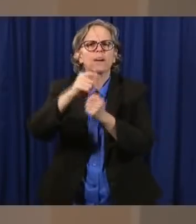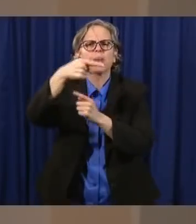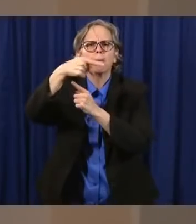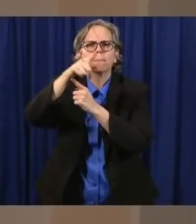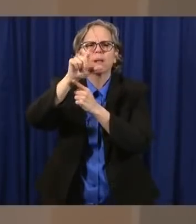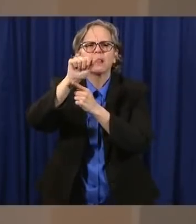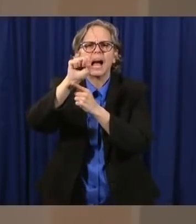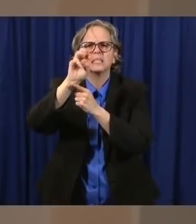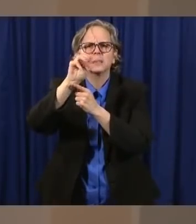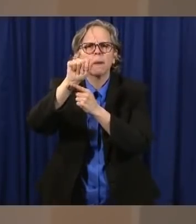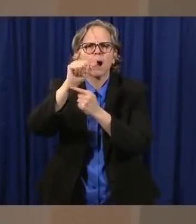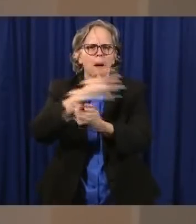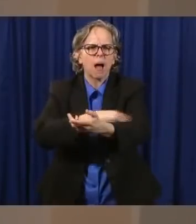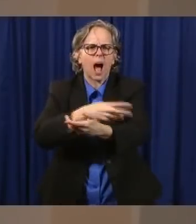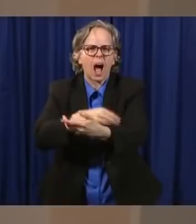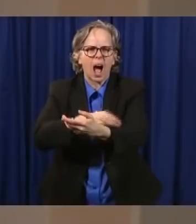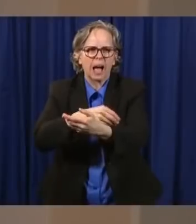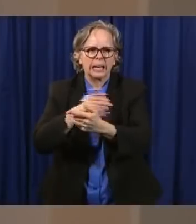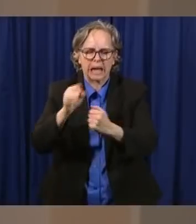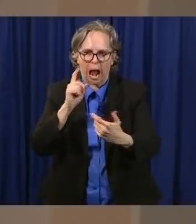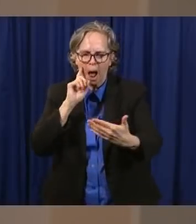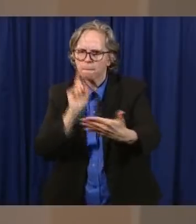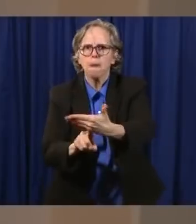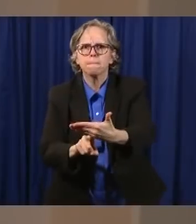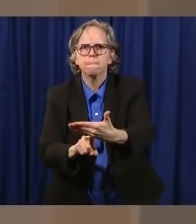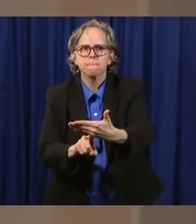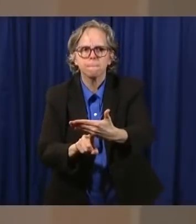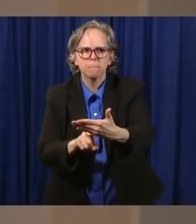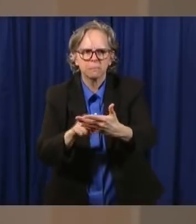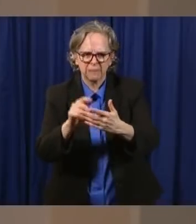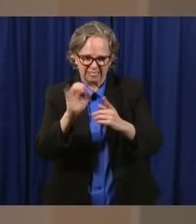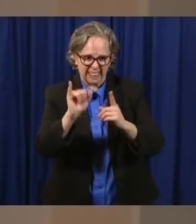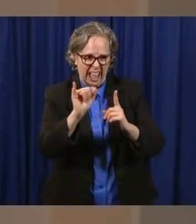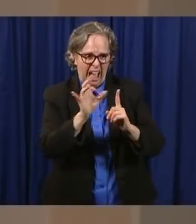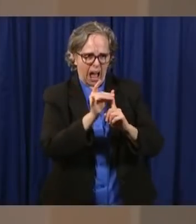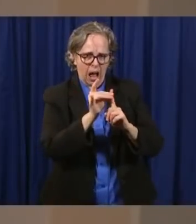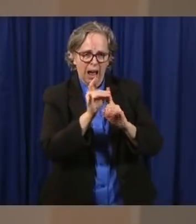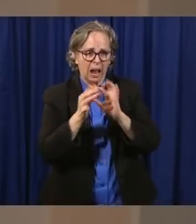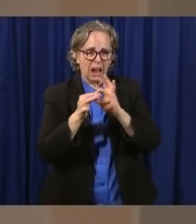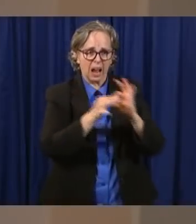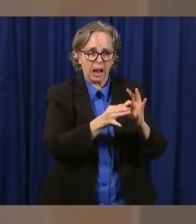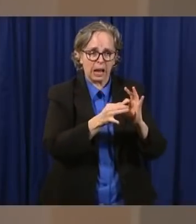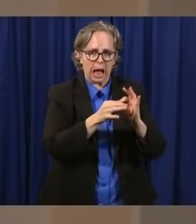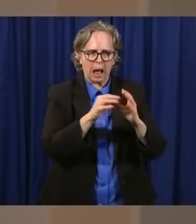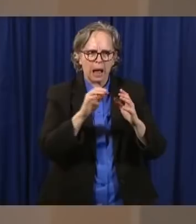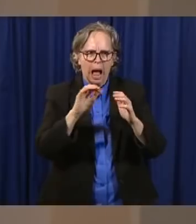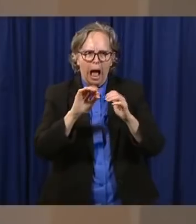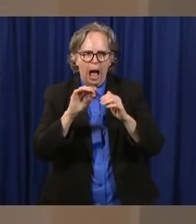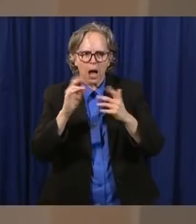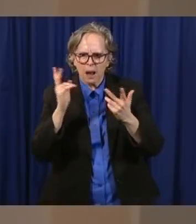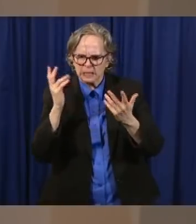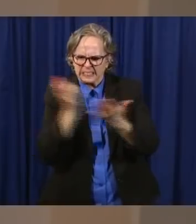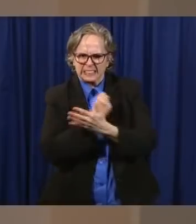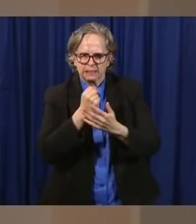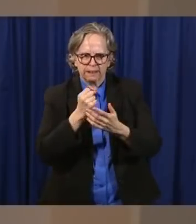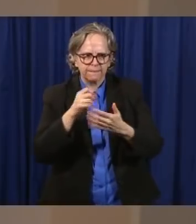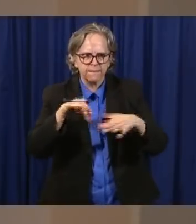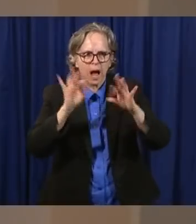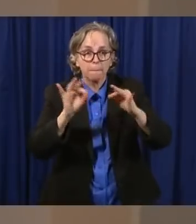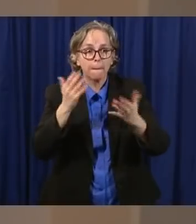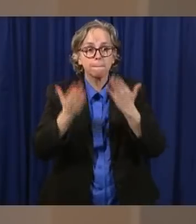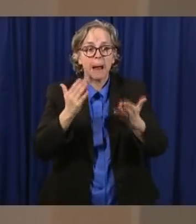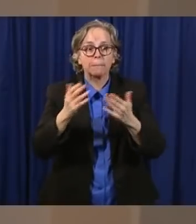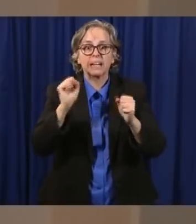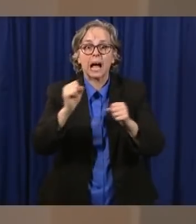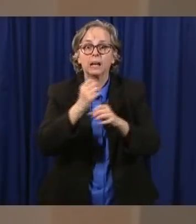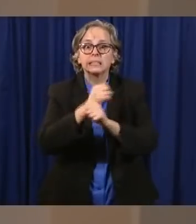then treat them earlier, which they believe will help save lives. But they needed FDA approval. We've been on the phone a